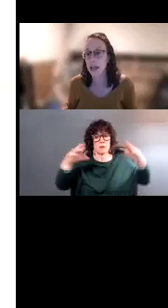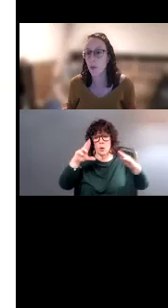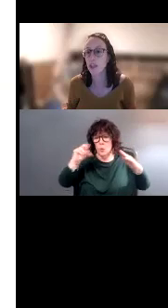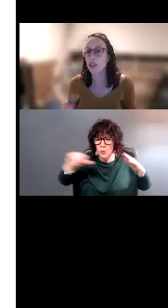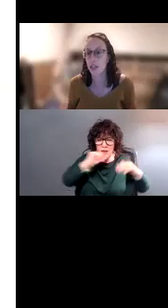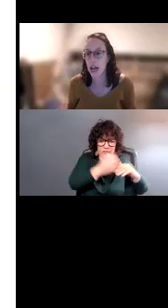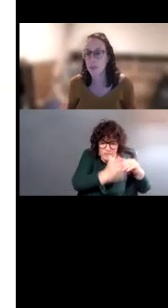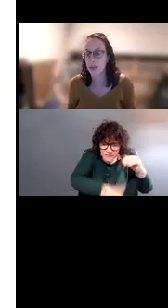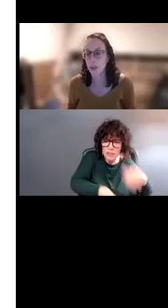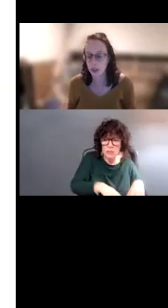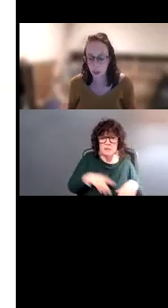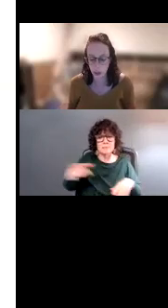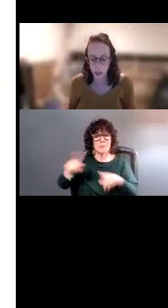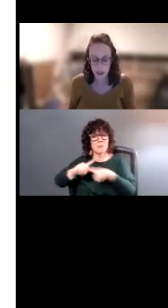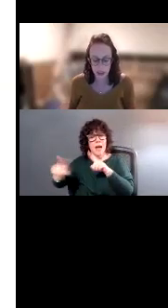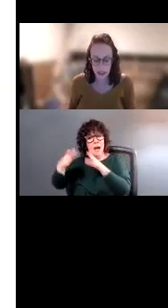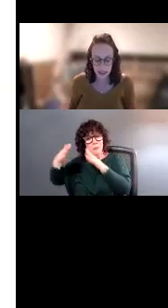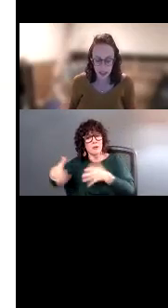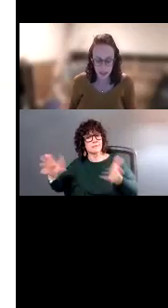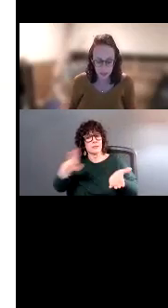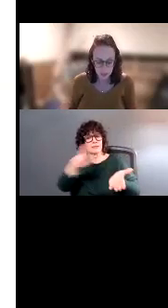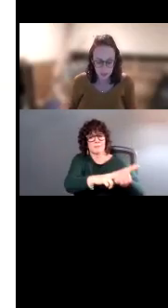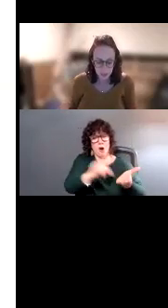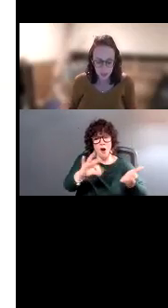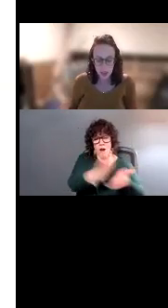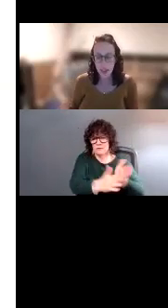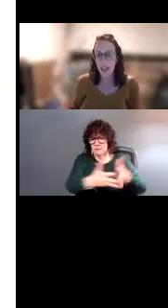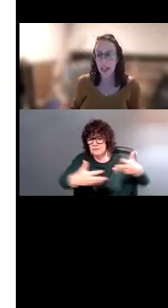and pay once you're happy with the work that's done.